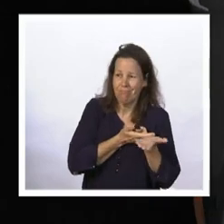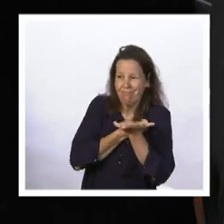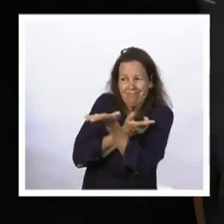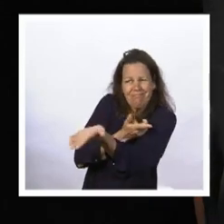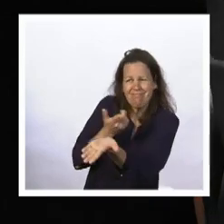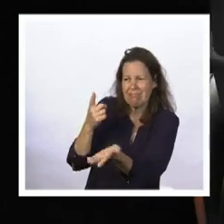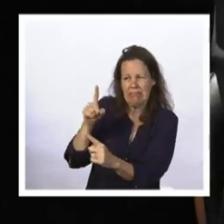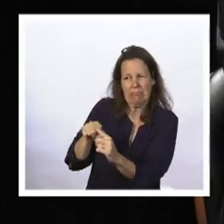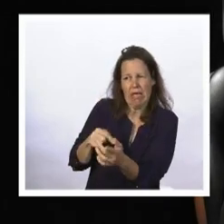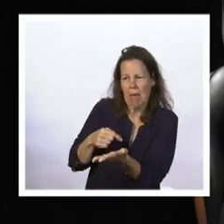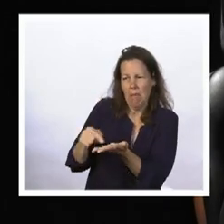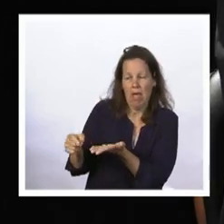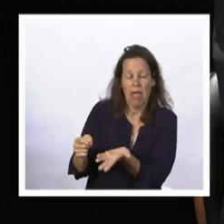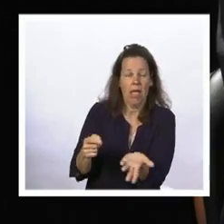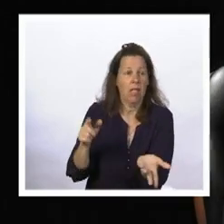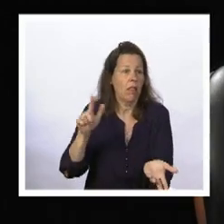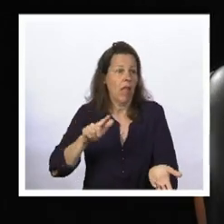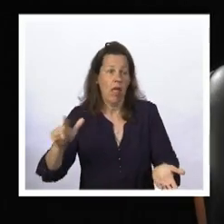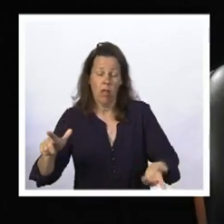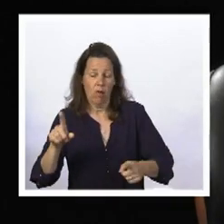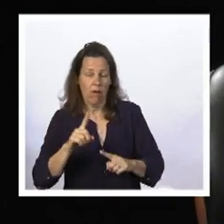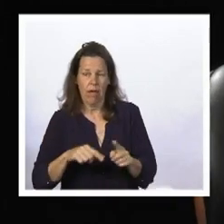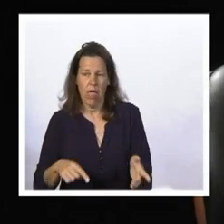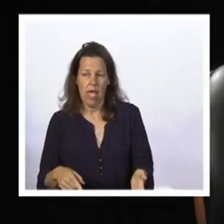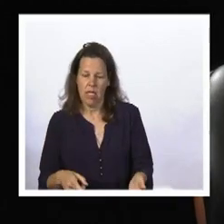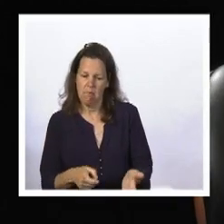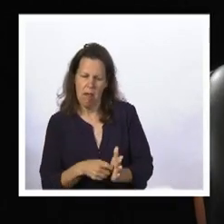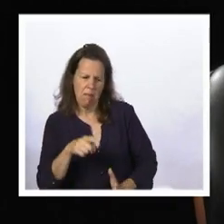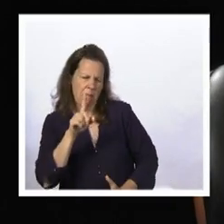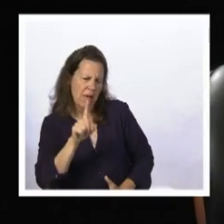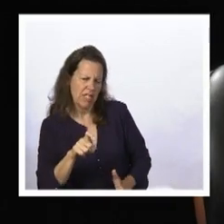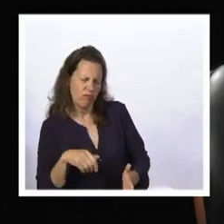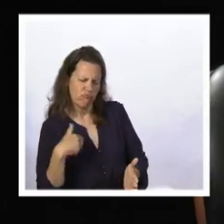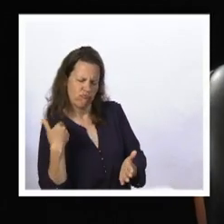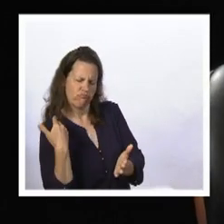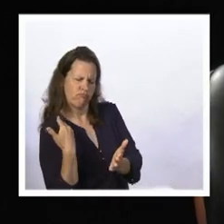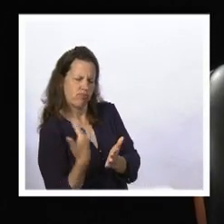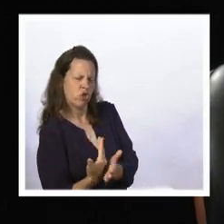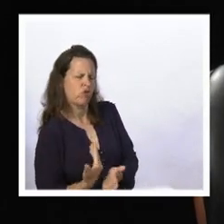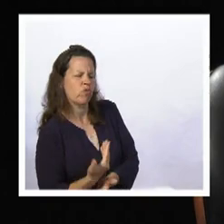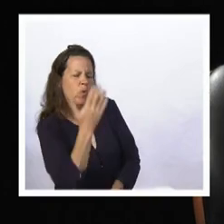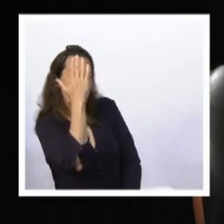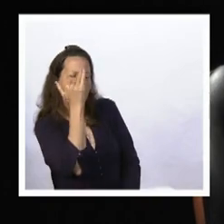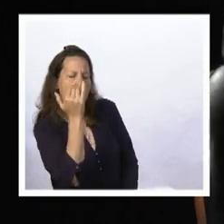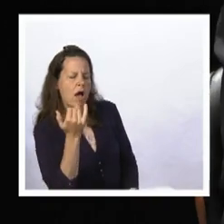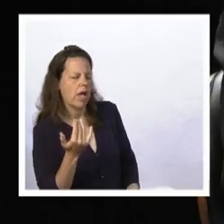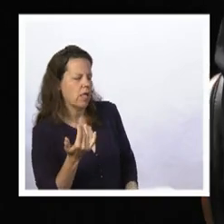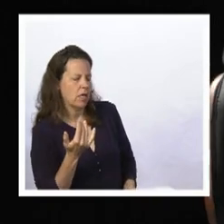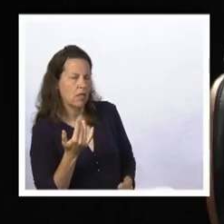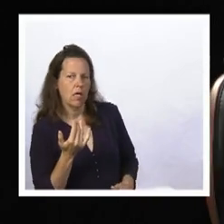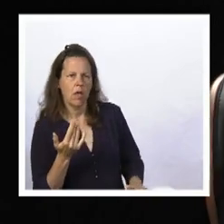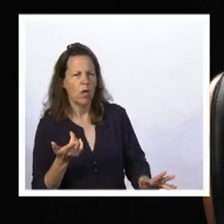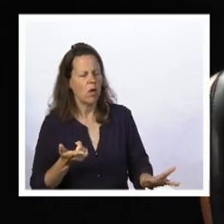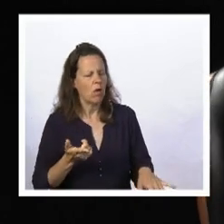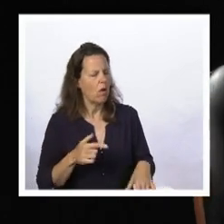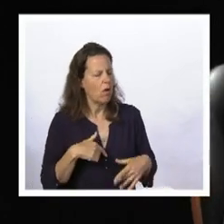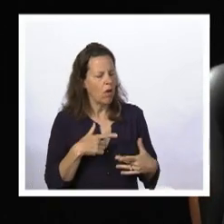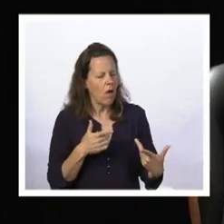the landlord cannot demand proof of documentation as to why. Oh, interesting. That's correct. And